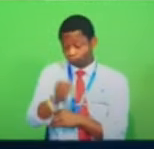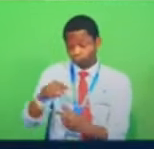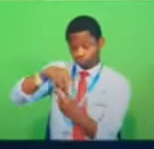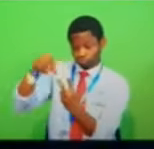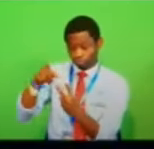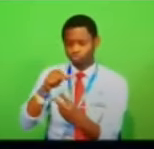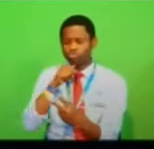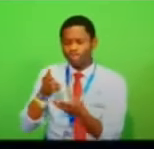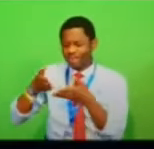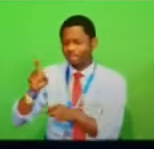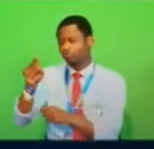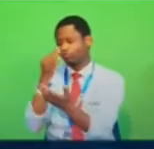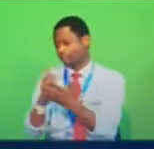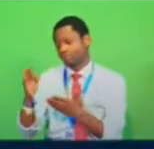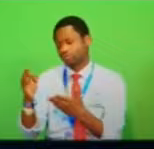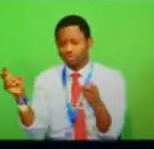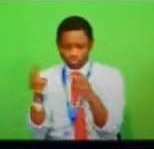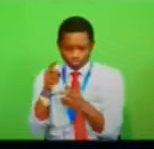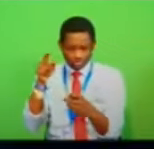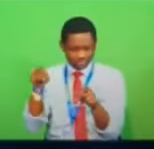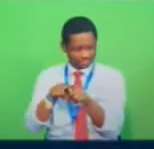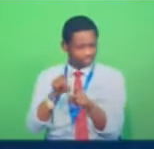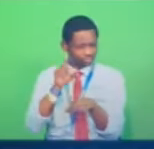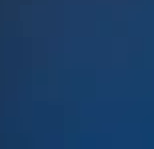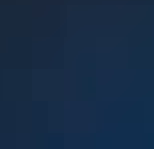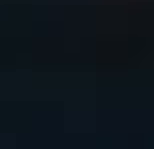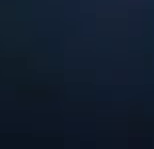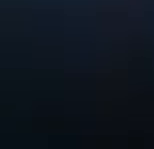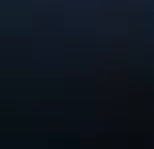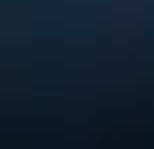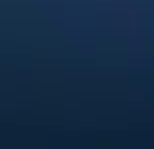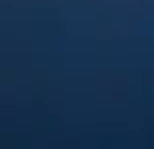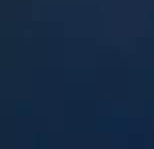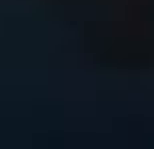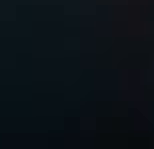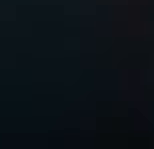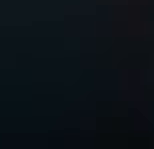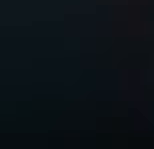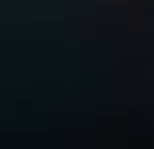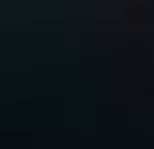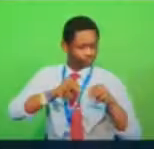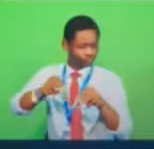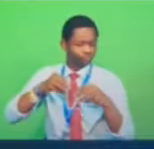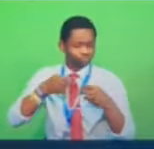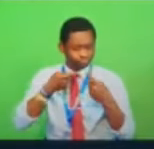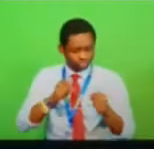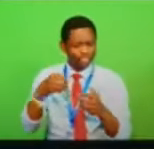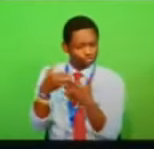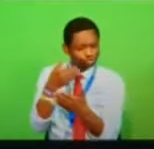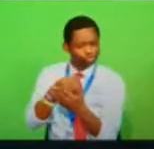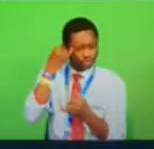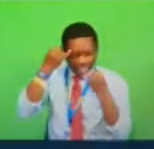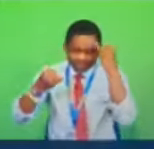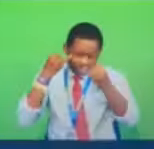you to fail. So as a church, we need to be encouraged to move on. Let us try all our ideas.